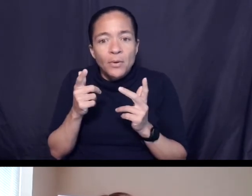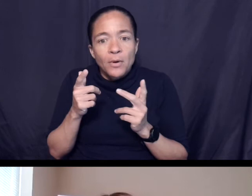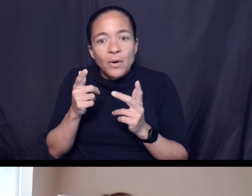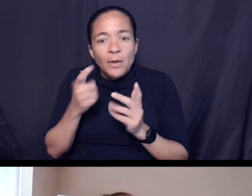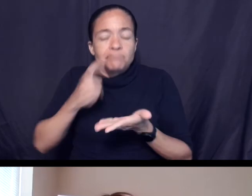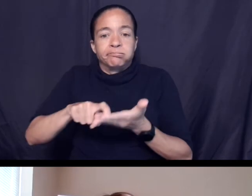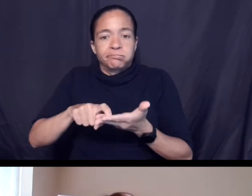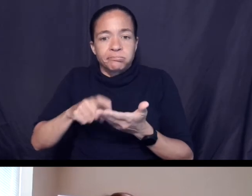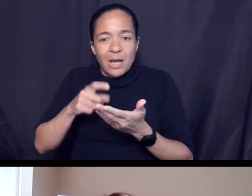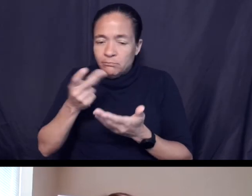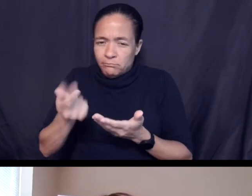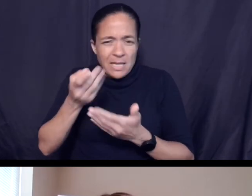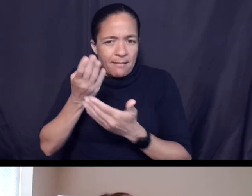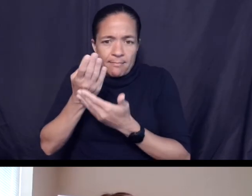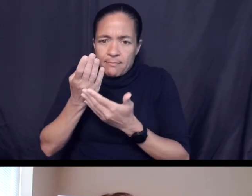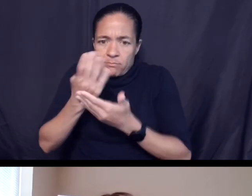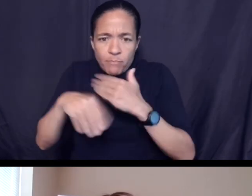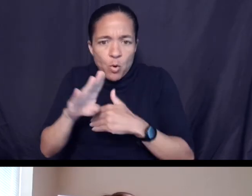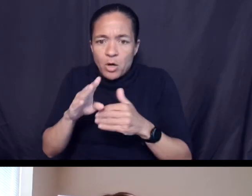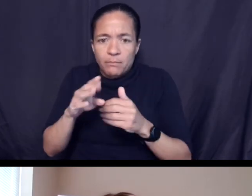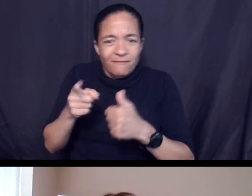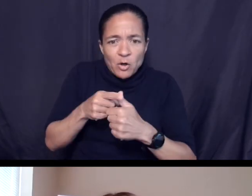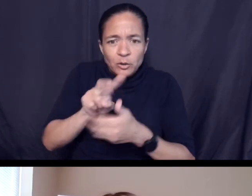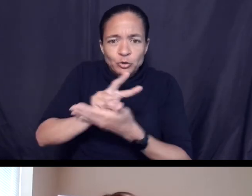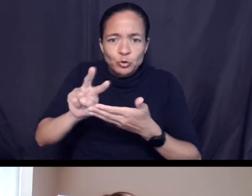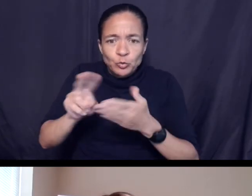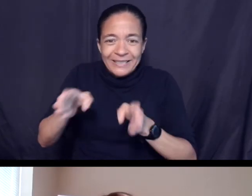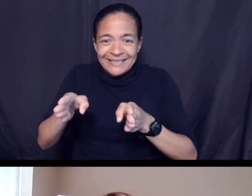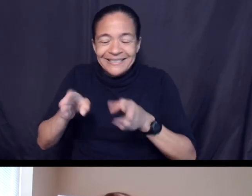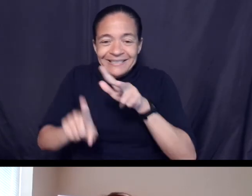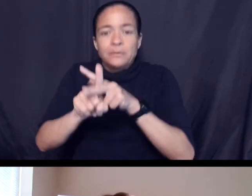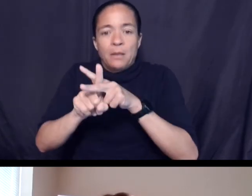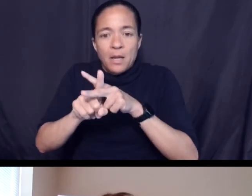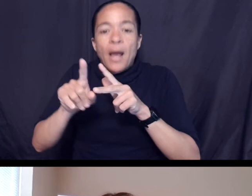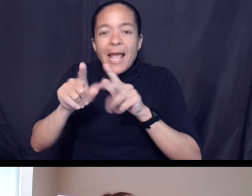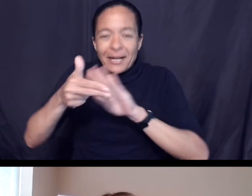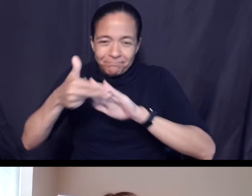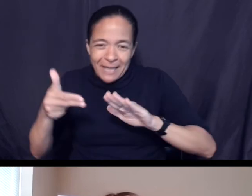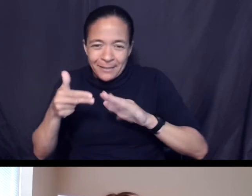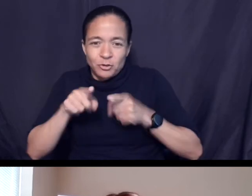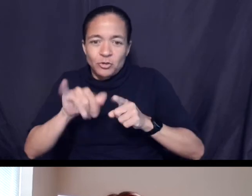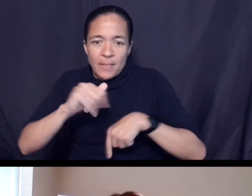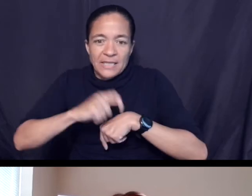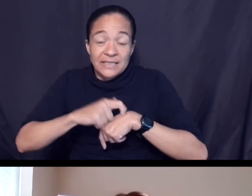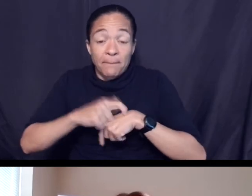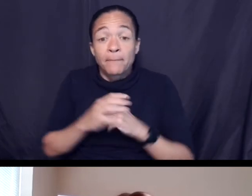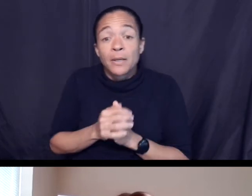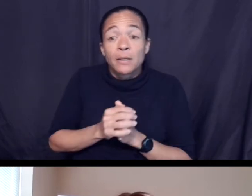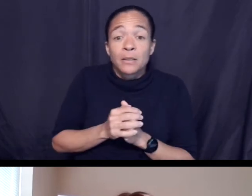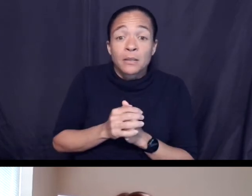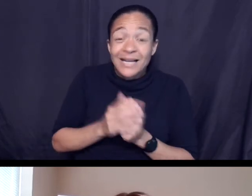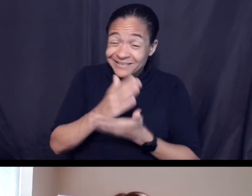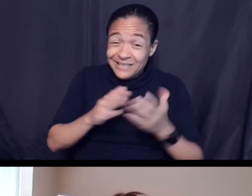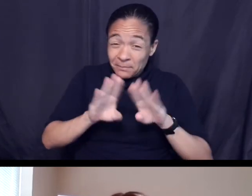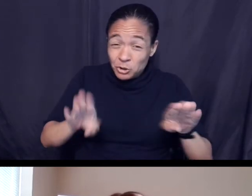baby is born, within the first few weeks of life, there are signs. And so so a diagnosis is made. Some